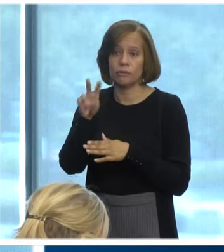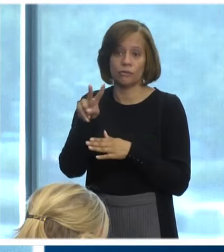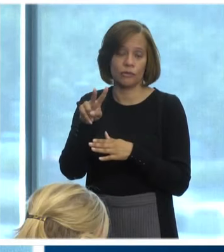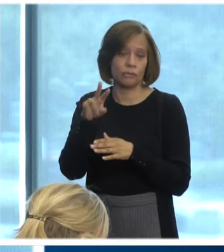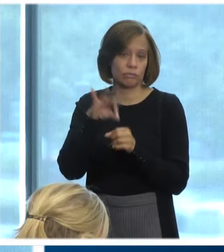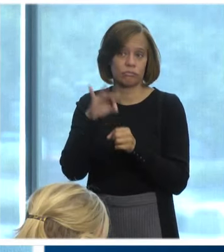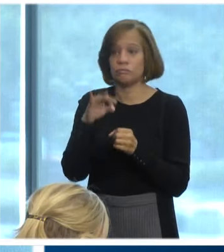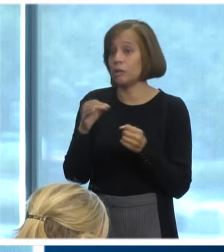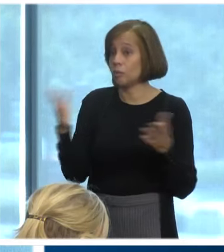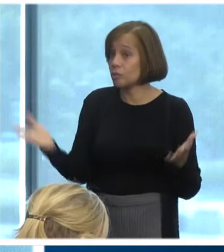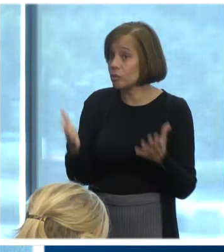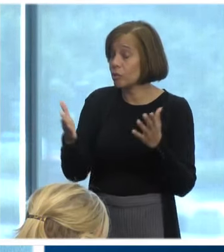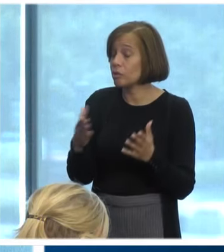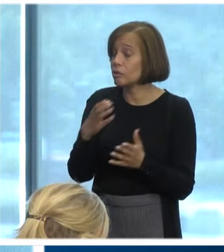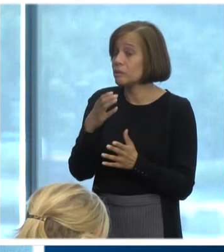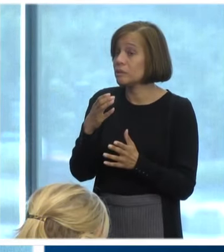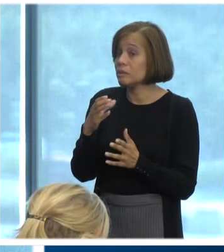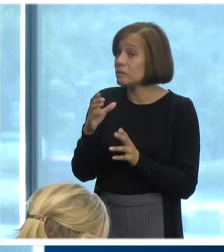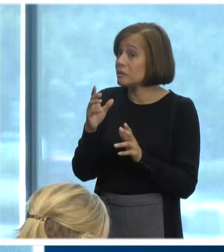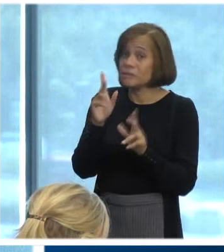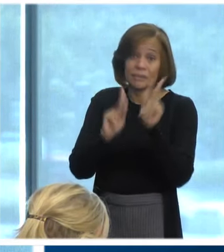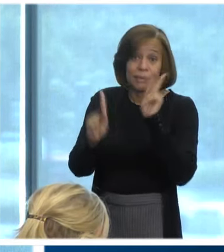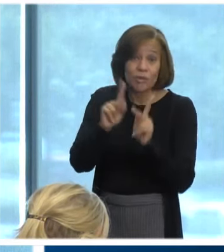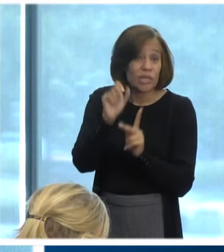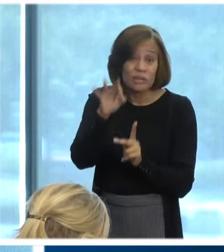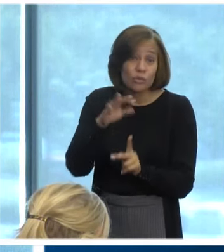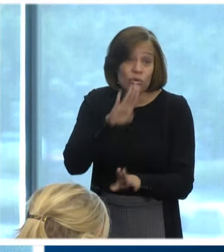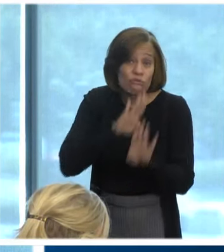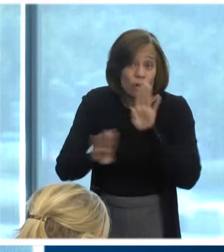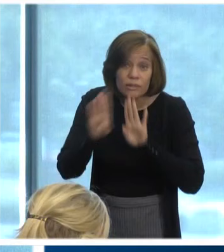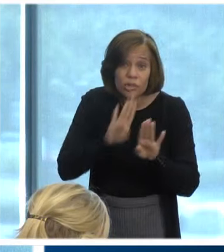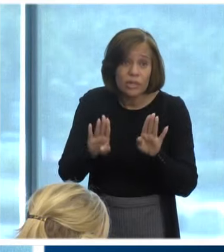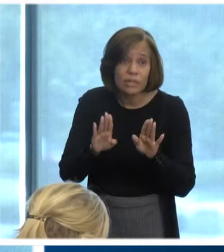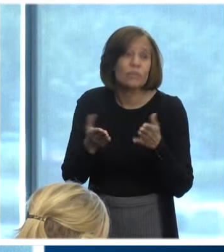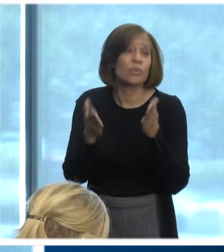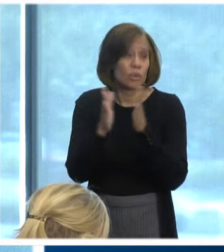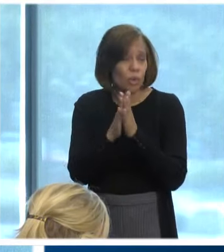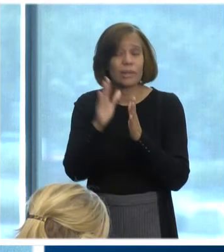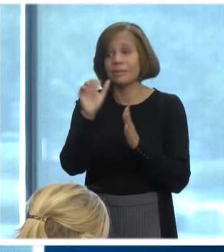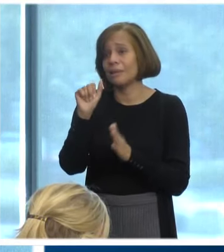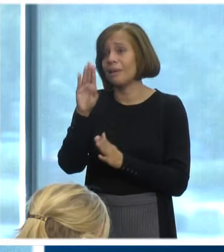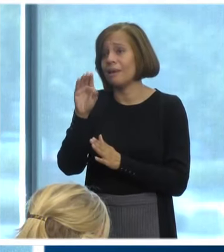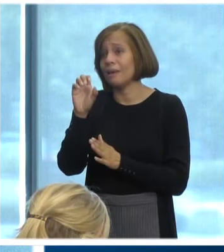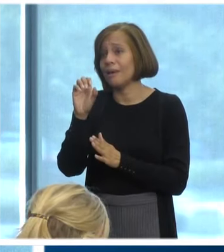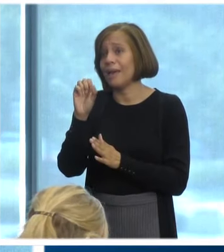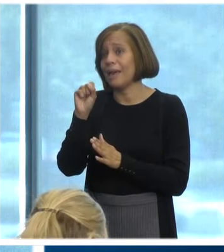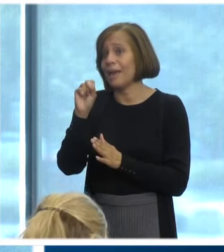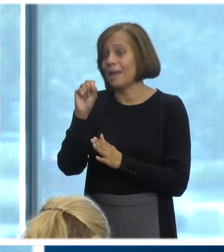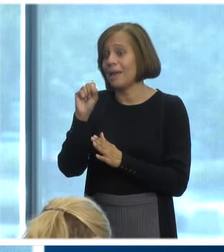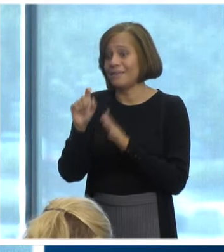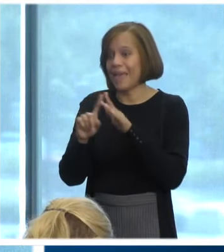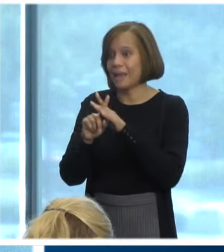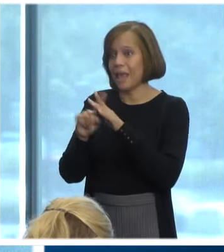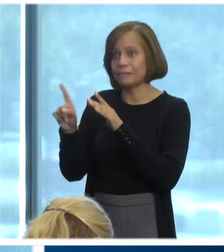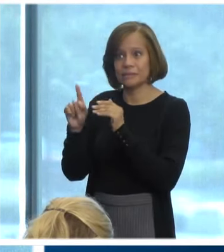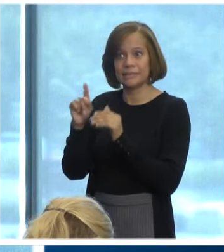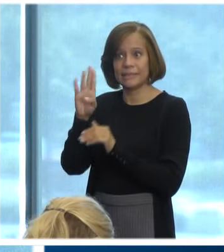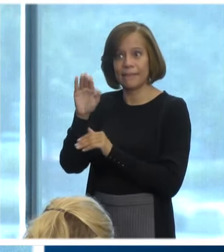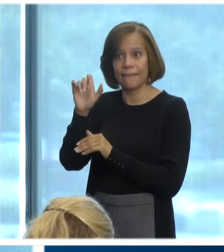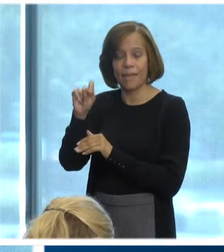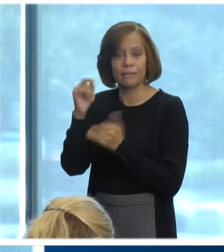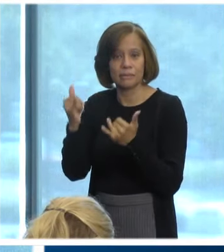the community. If you're as frustrated as I am, request that absentee ballot today. Get involved. Make sure your voice is